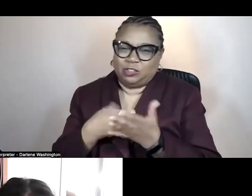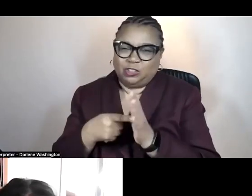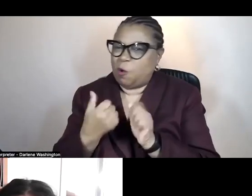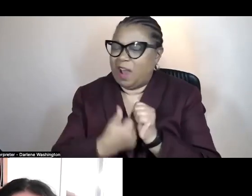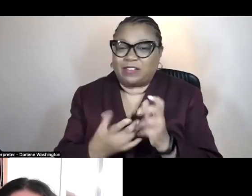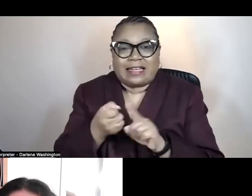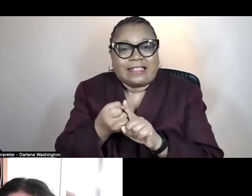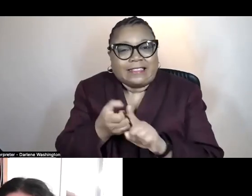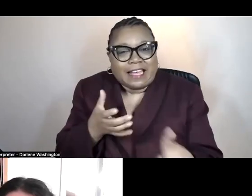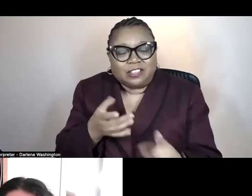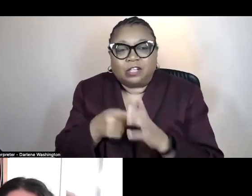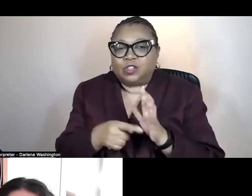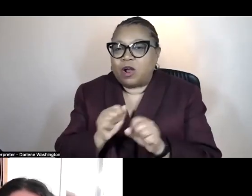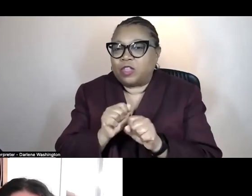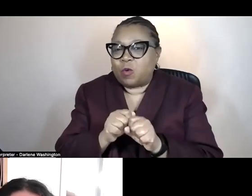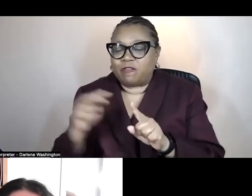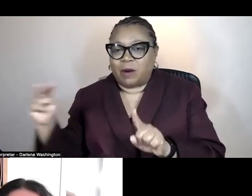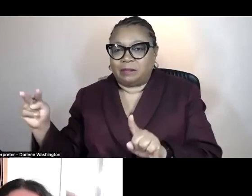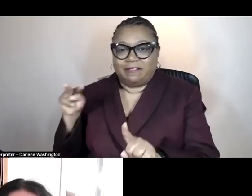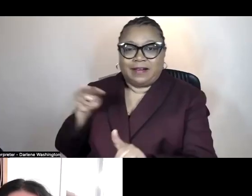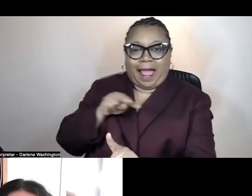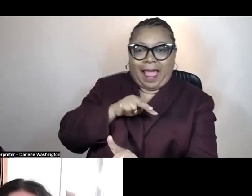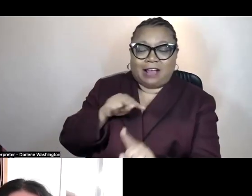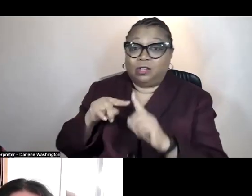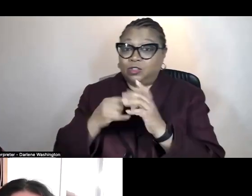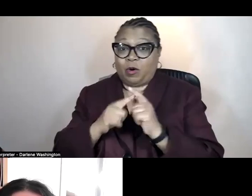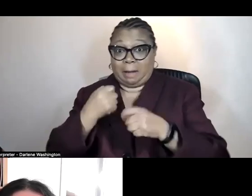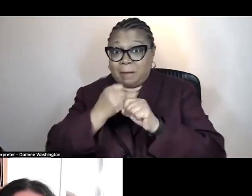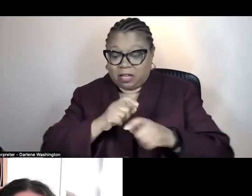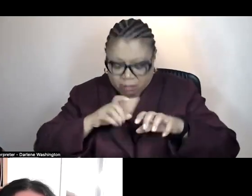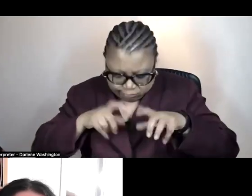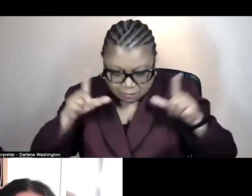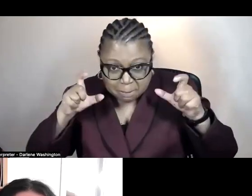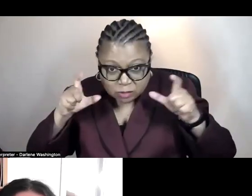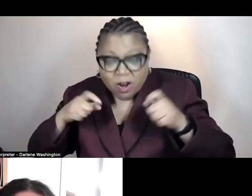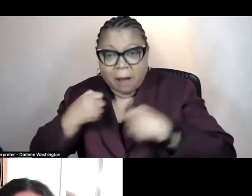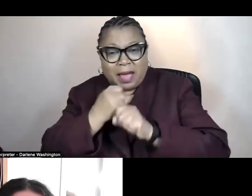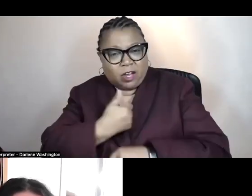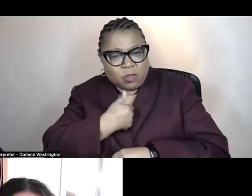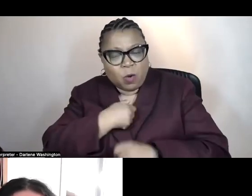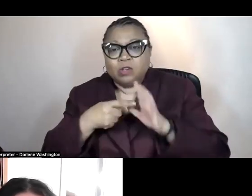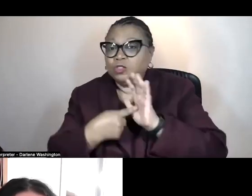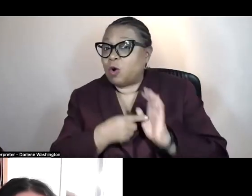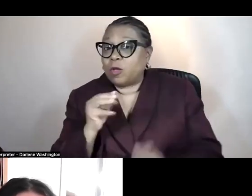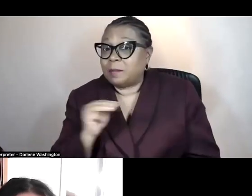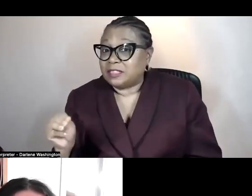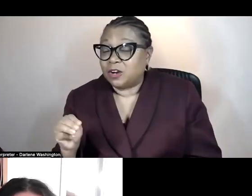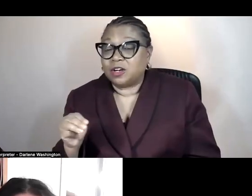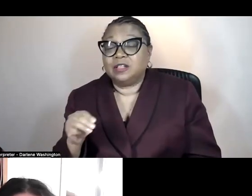think details, showing the work from an angle, you could show yourself making the work, show the materials, show your mood